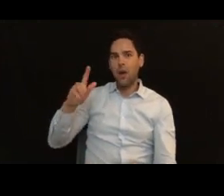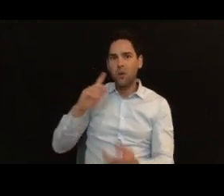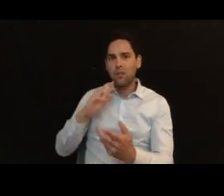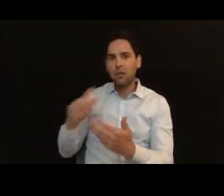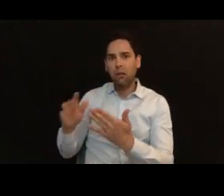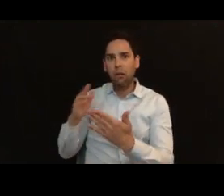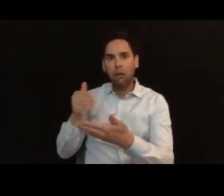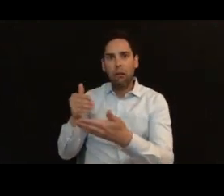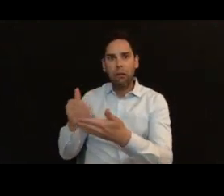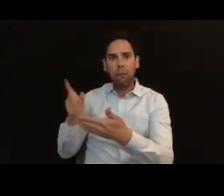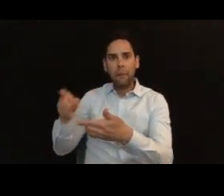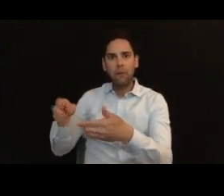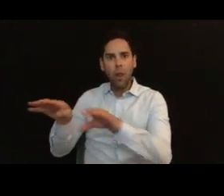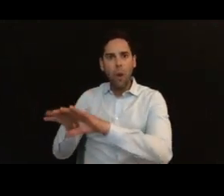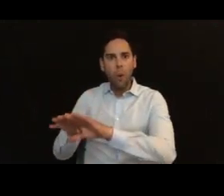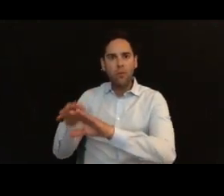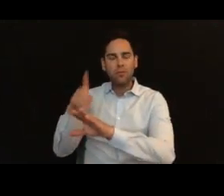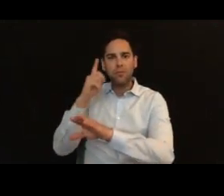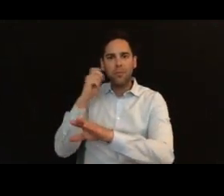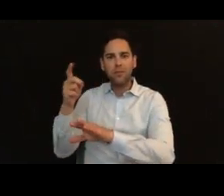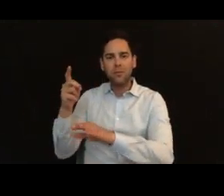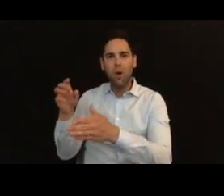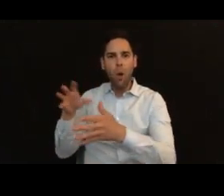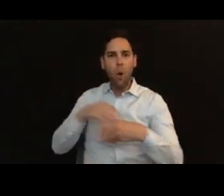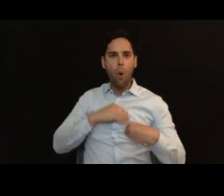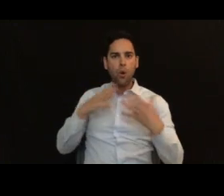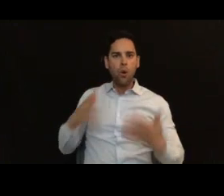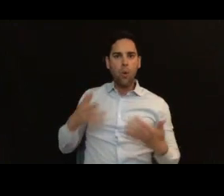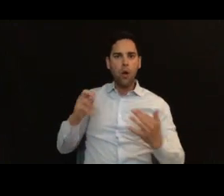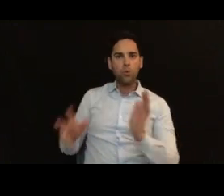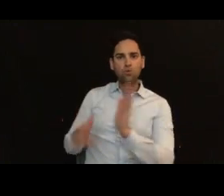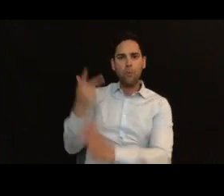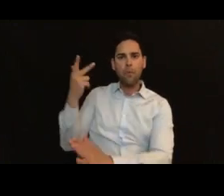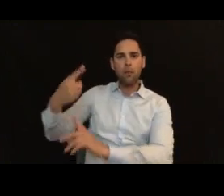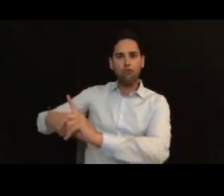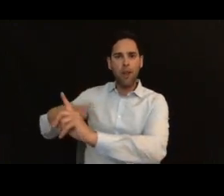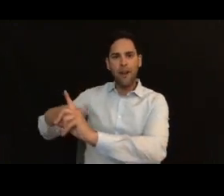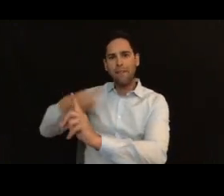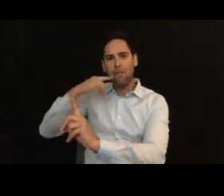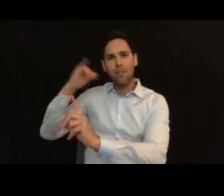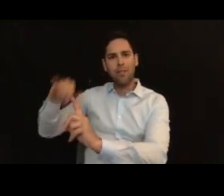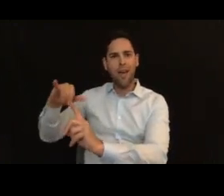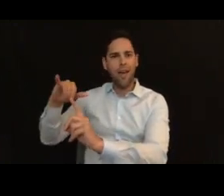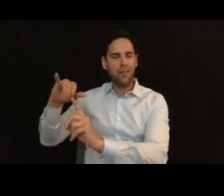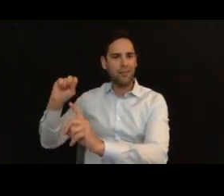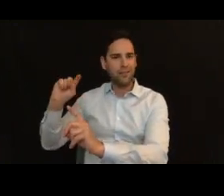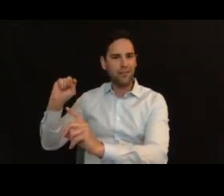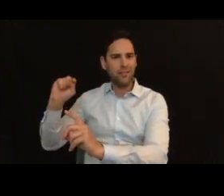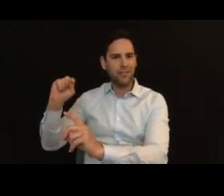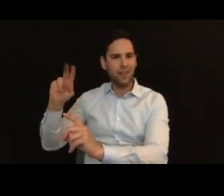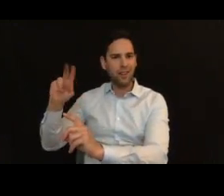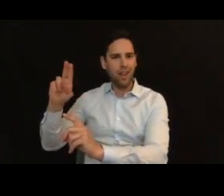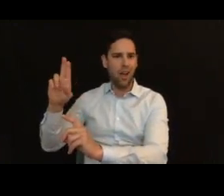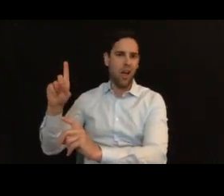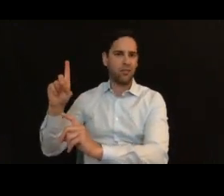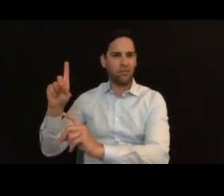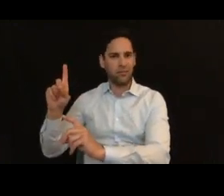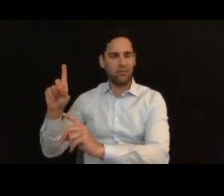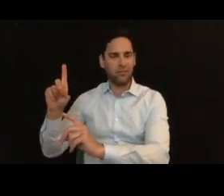owner wanted to triple the rent of the Stud. So basically, the queens that exist in Soma are kind